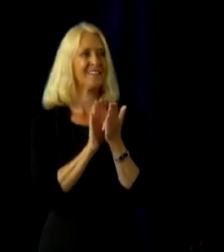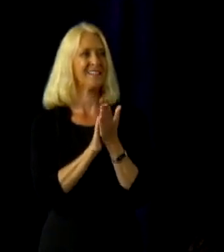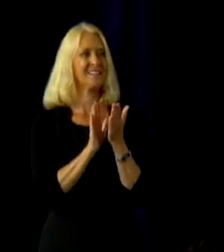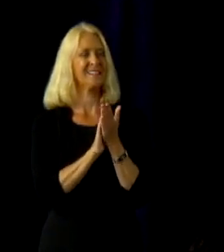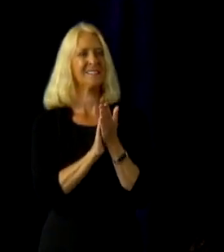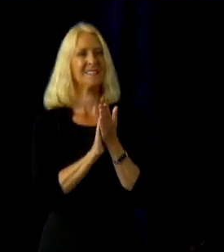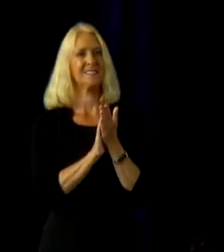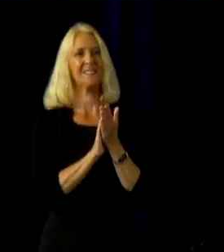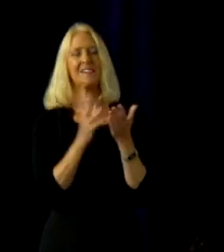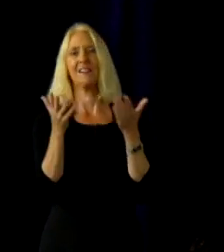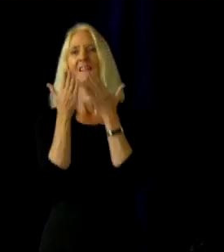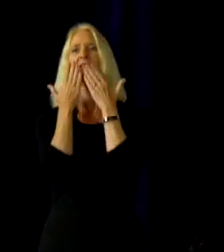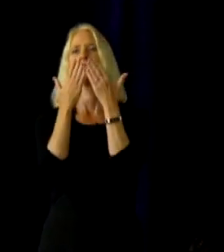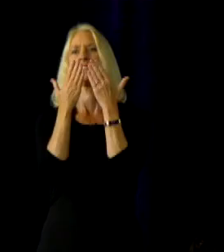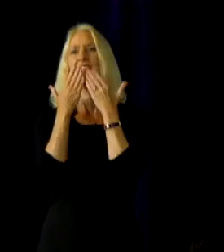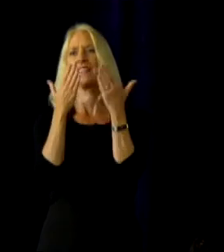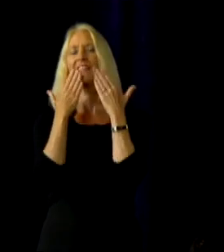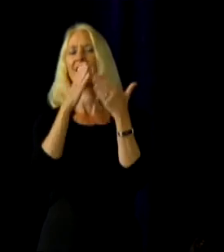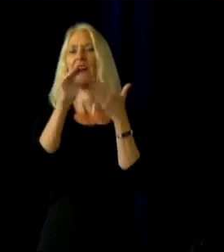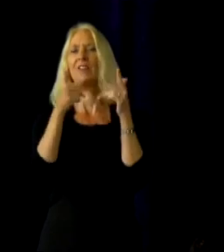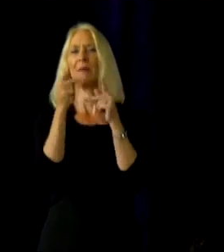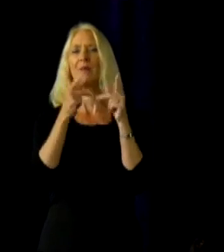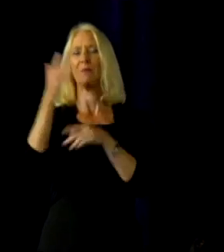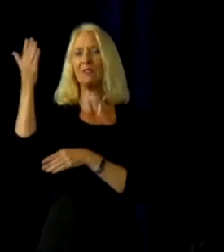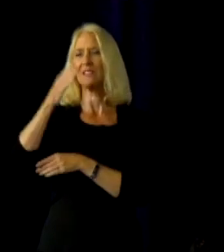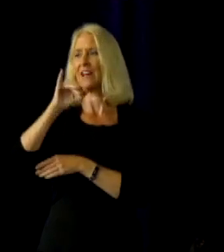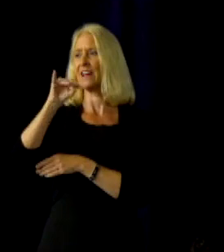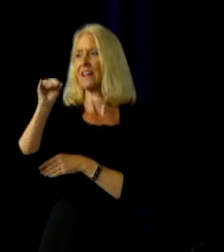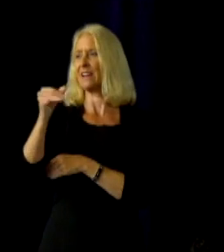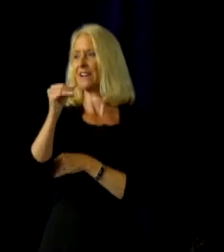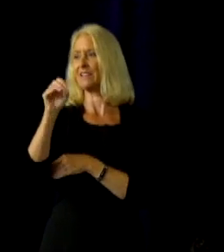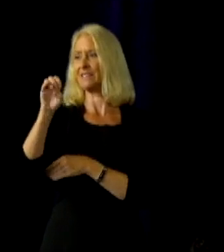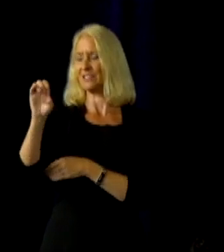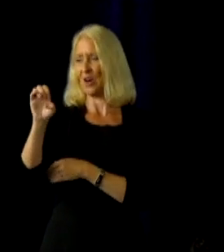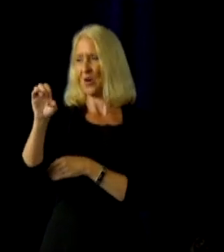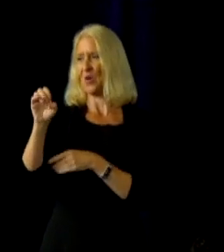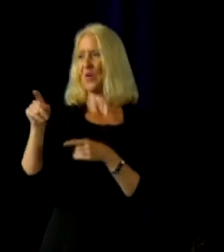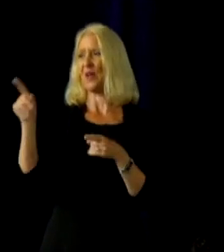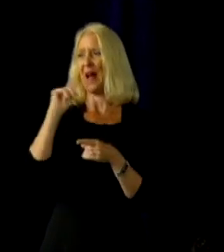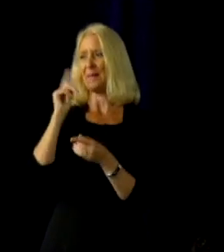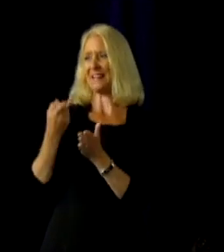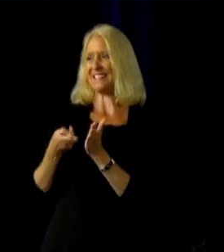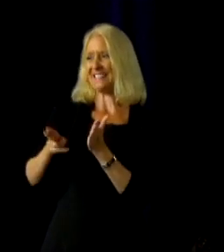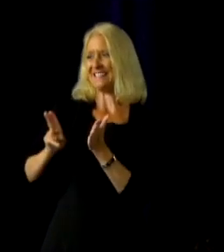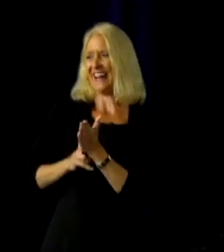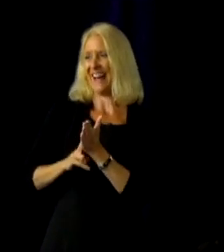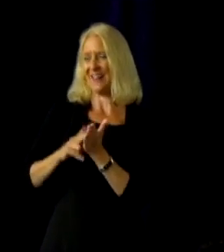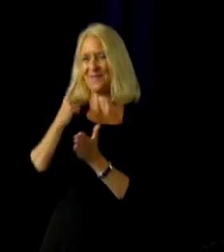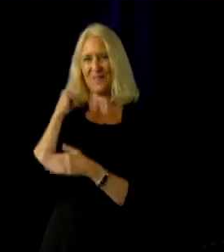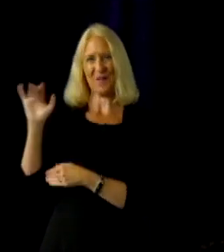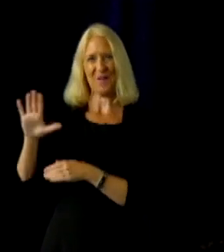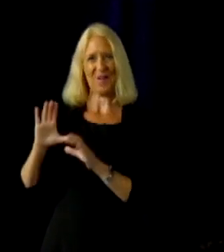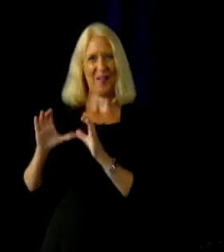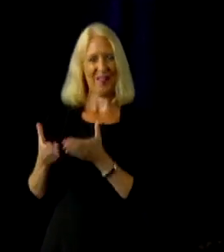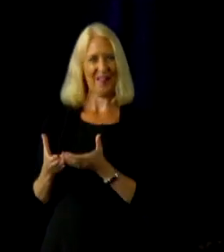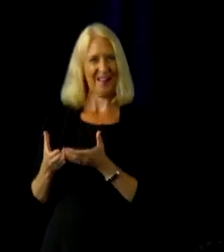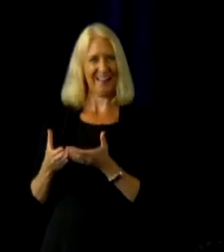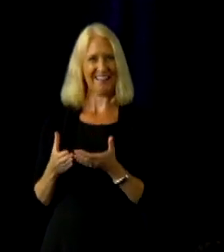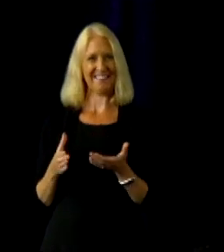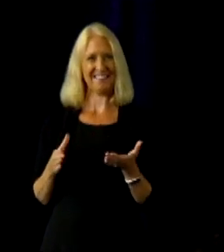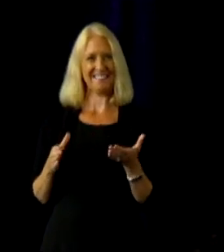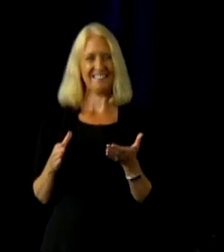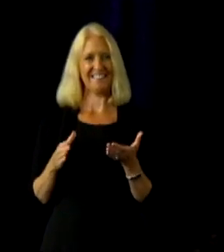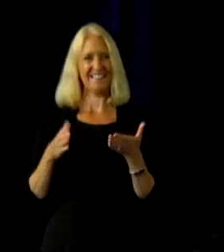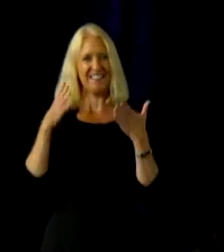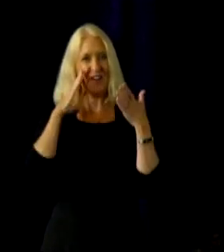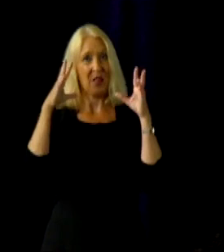And I certainly want to thank all those who spoke today. Yes, Joe, I will take an override. I will enroll in your class. And you know, the president should